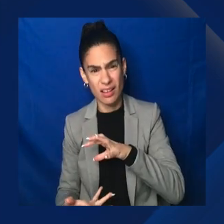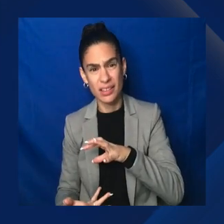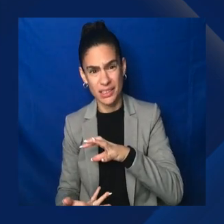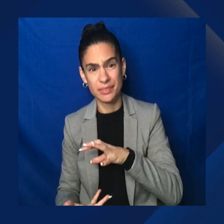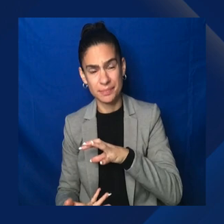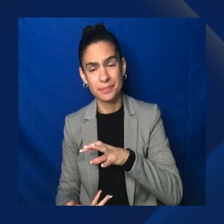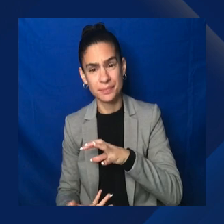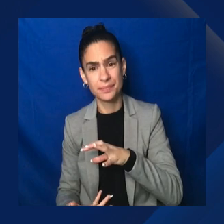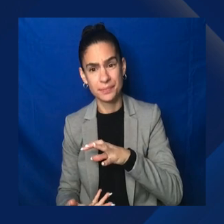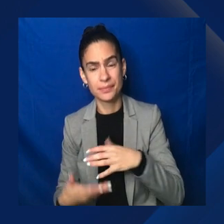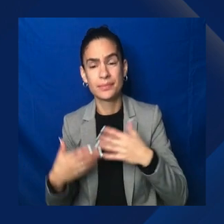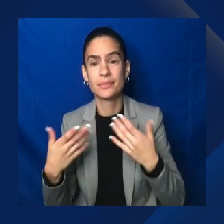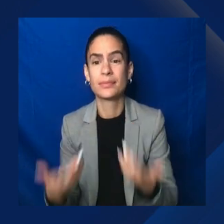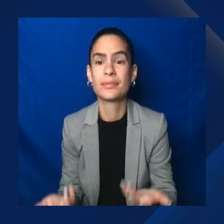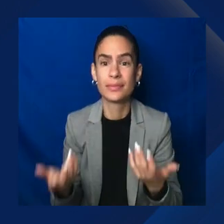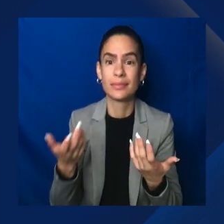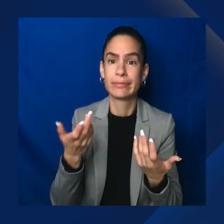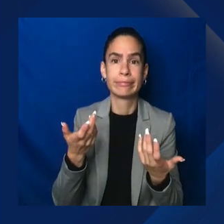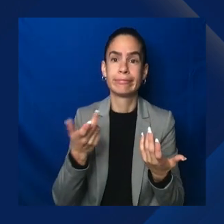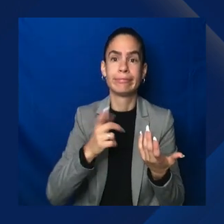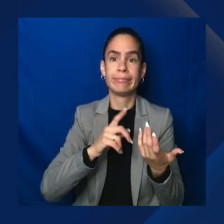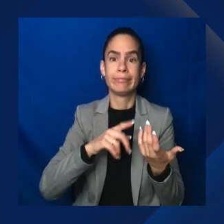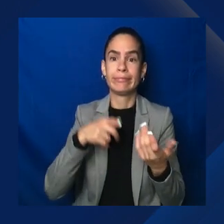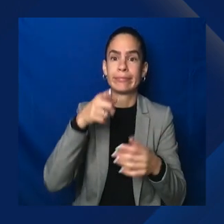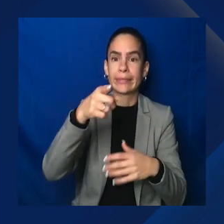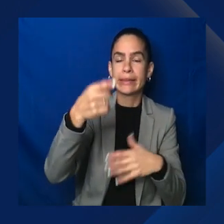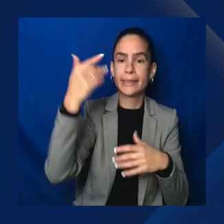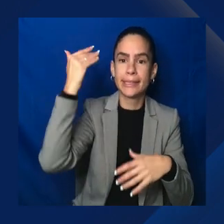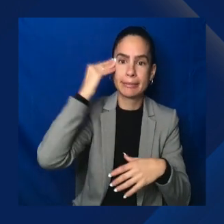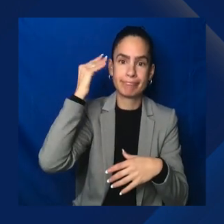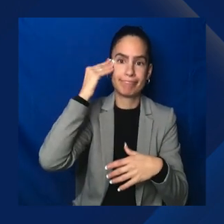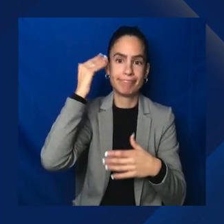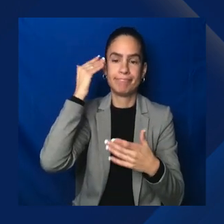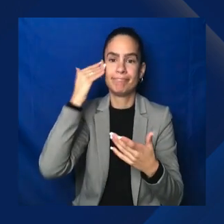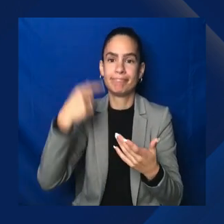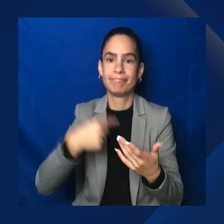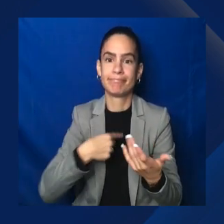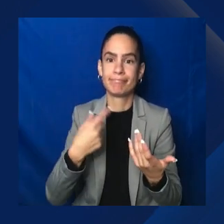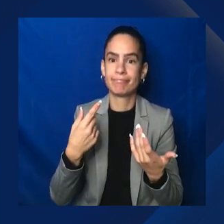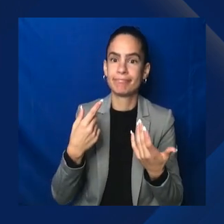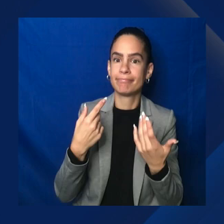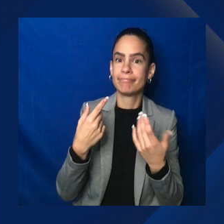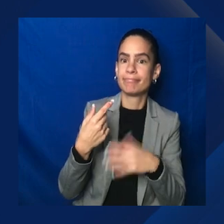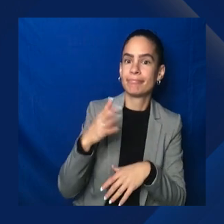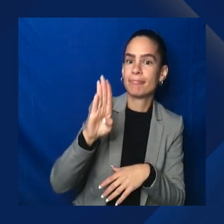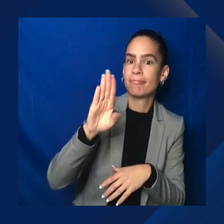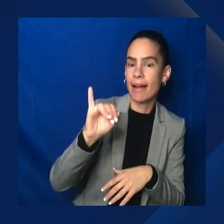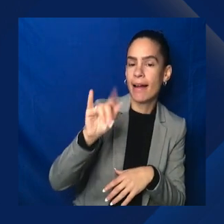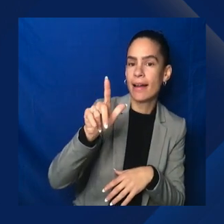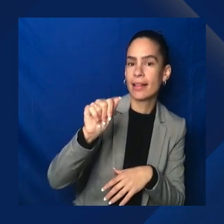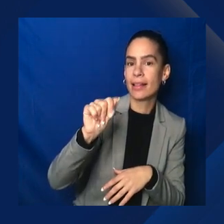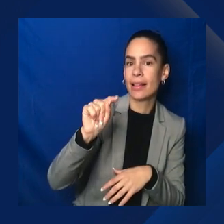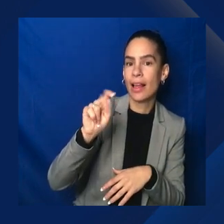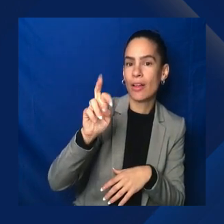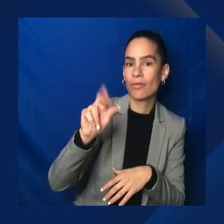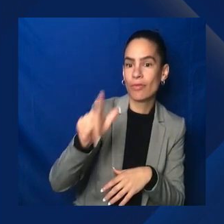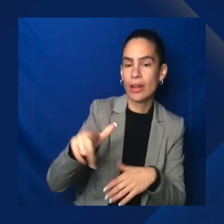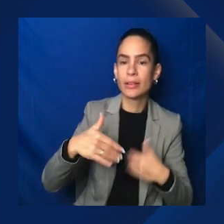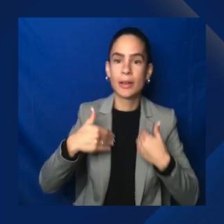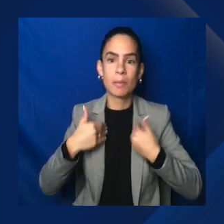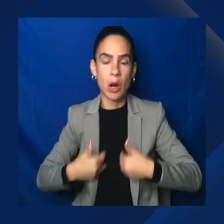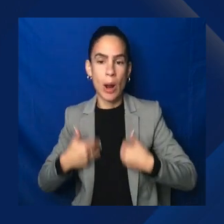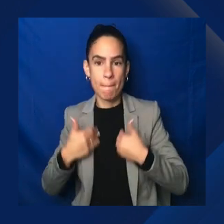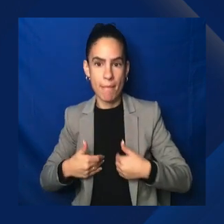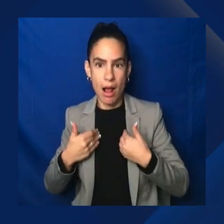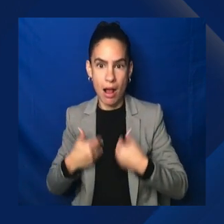And as you know, I had bilateral infiltrate. I not only had COVID, but I had pneumonia in both lungs, which landed me in the